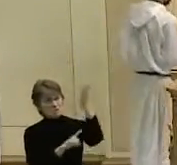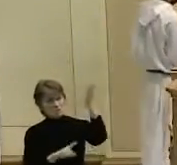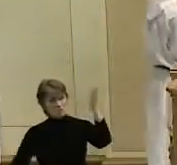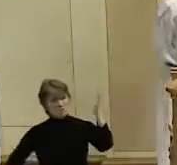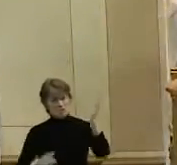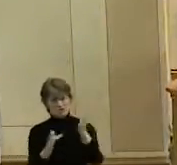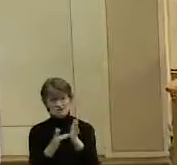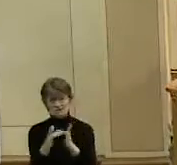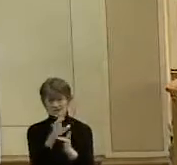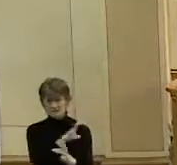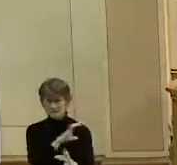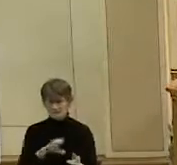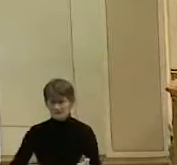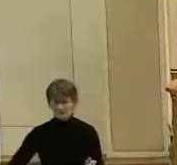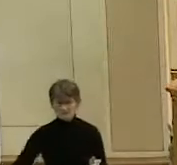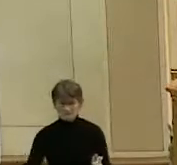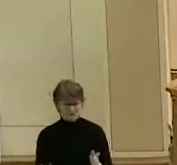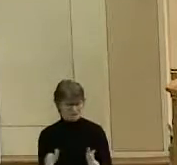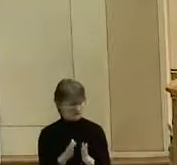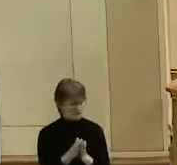Christ.